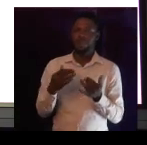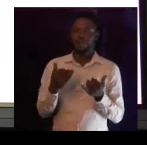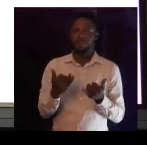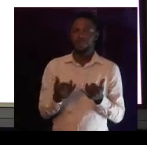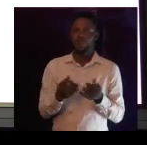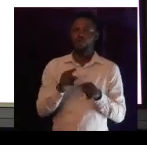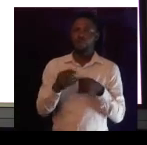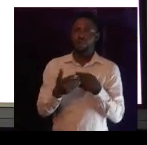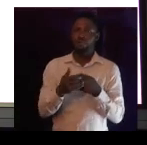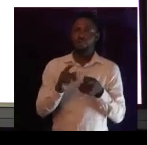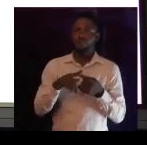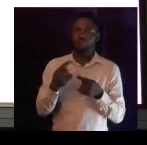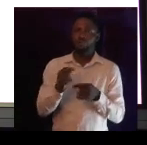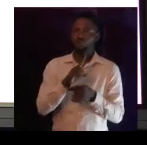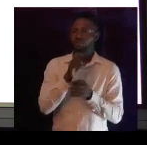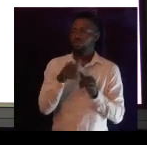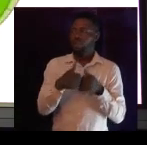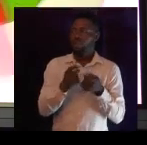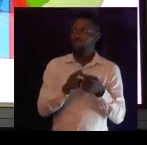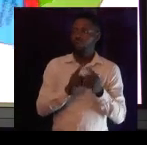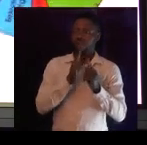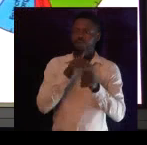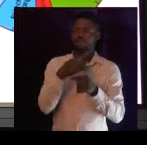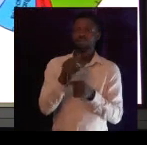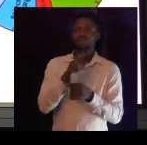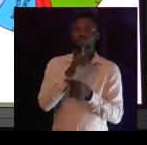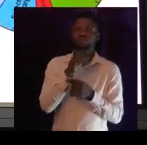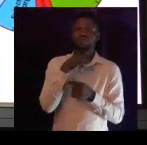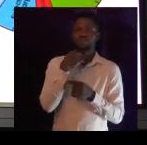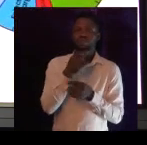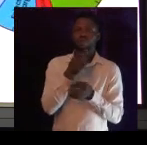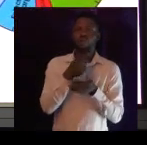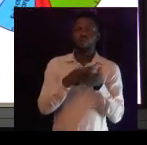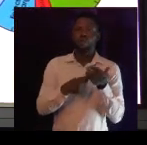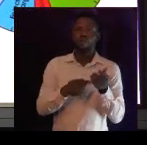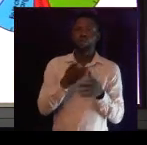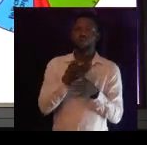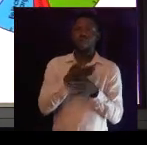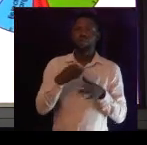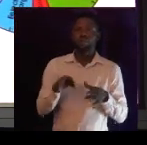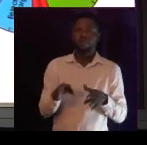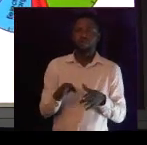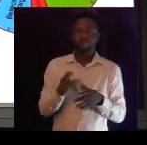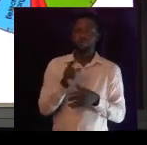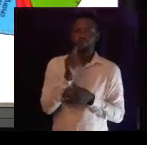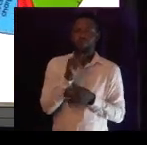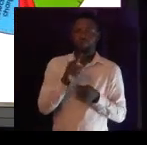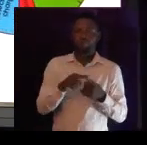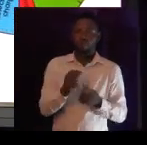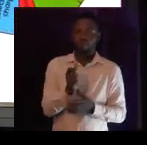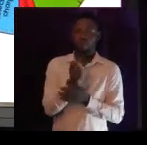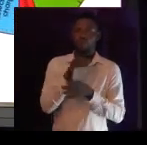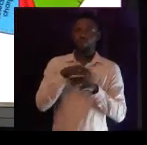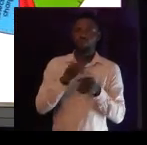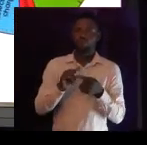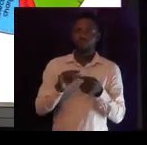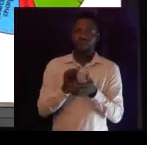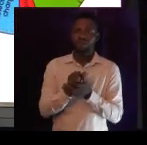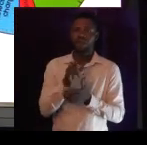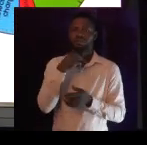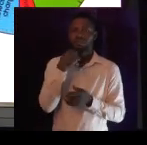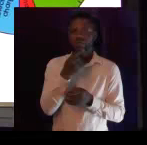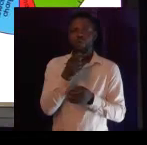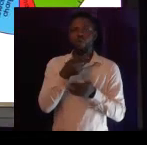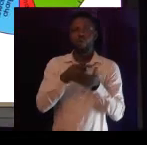pieces. Now, going back to the question, let's see how we're going to be answering the question. The question says, what fraction? You need to hold on to that.